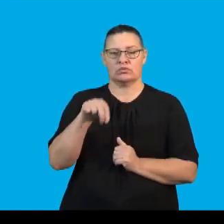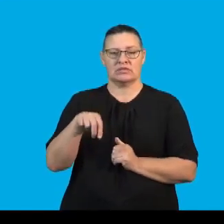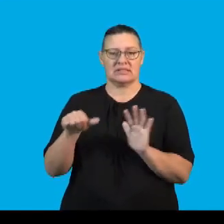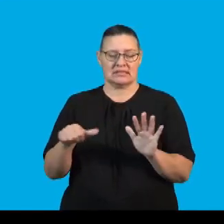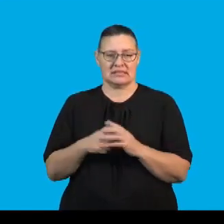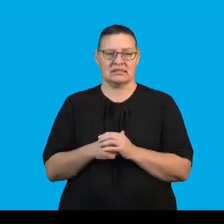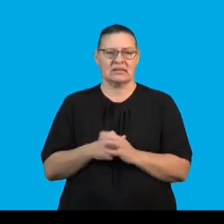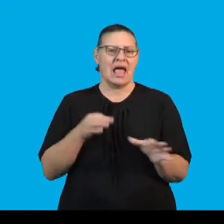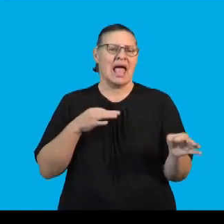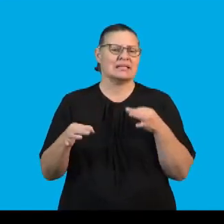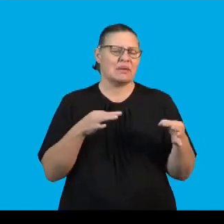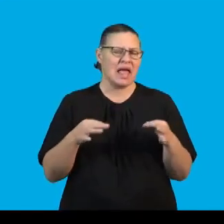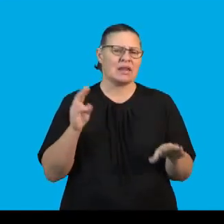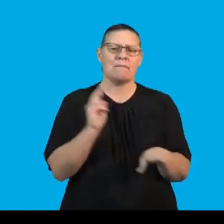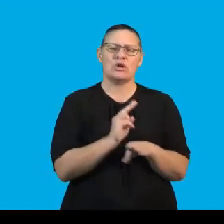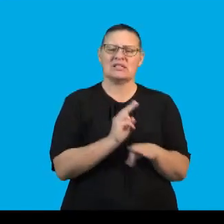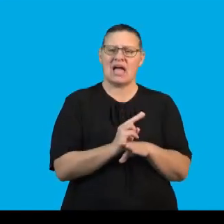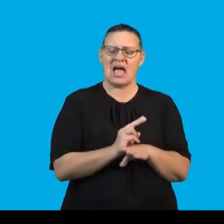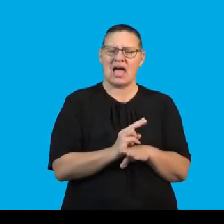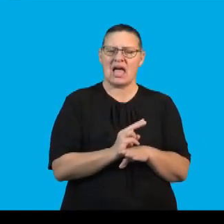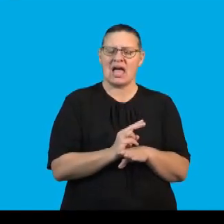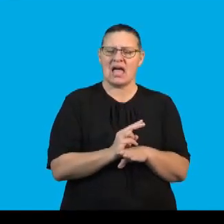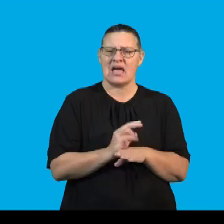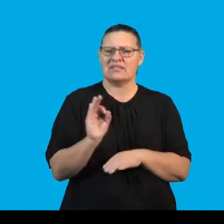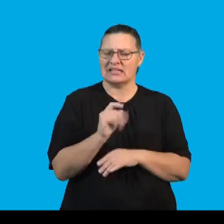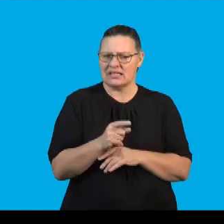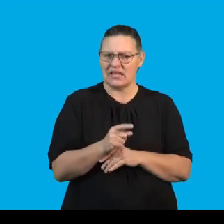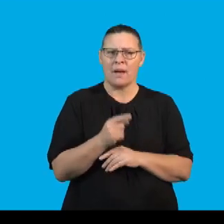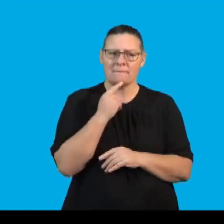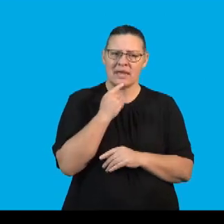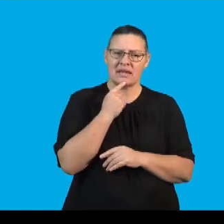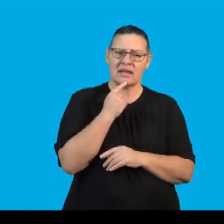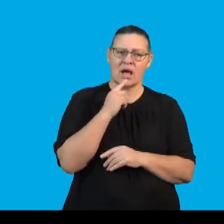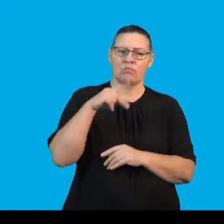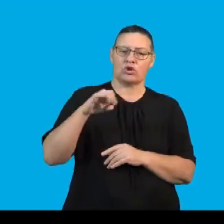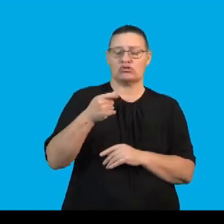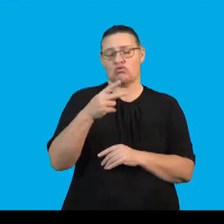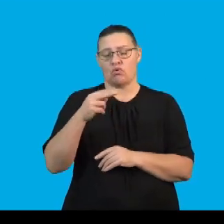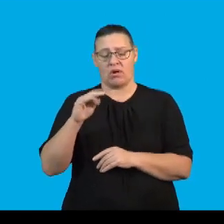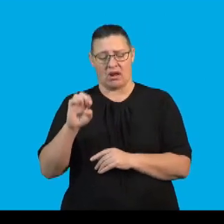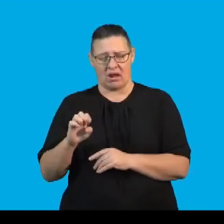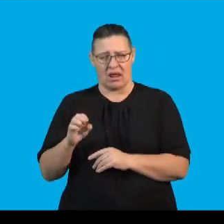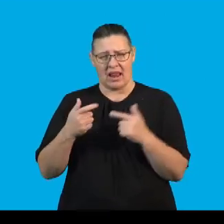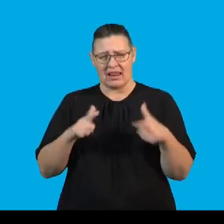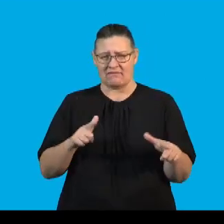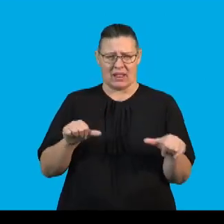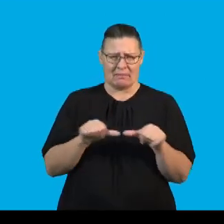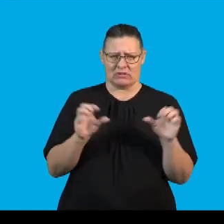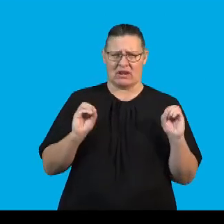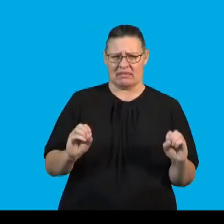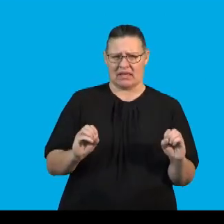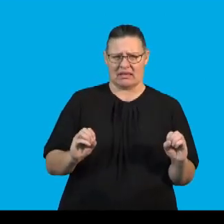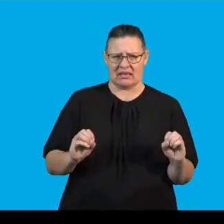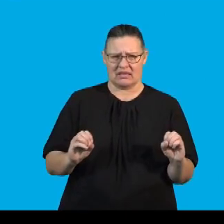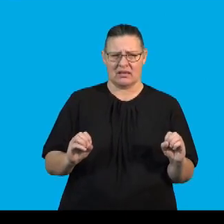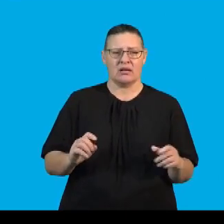season. 226. Explain why the fertility monitor does not measure the progesterone level in the blood to predict